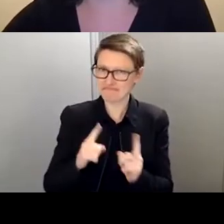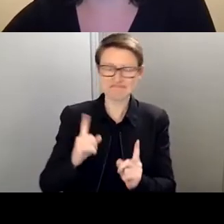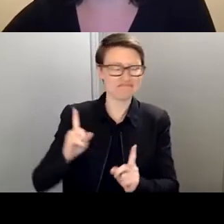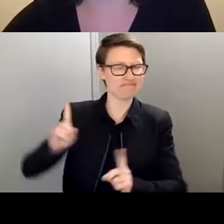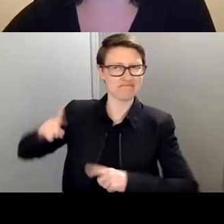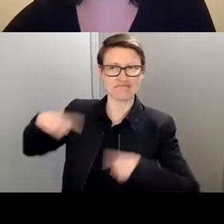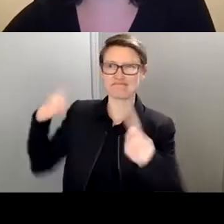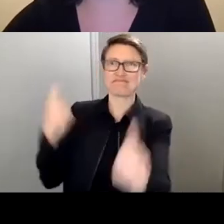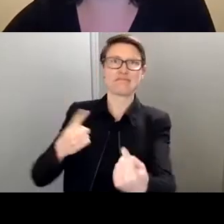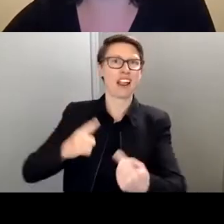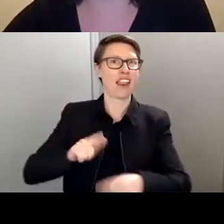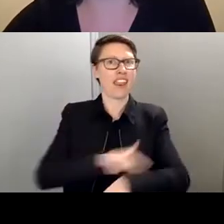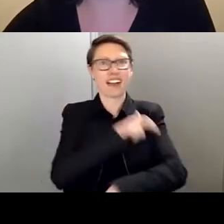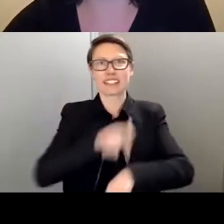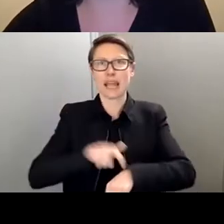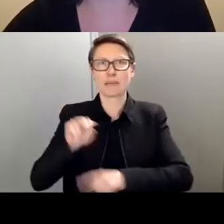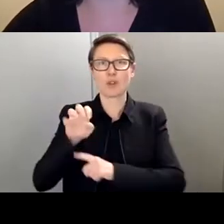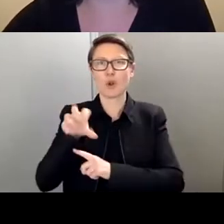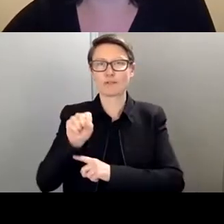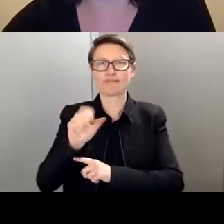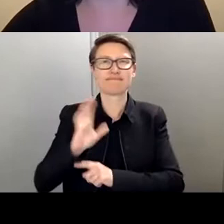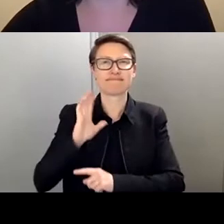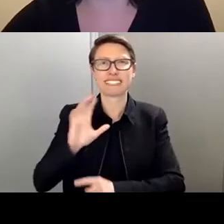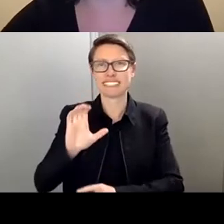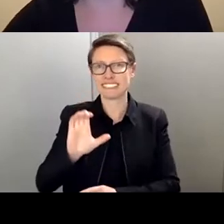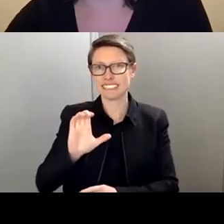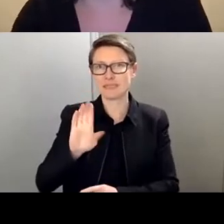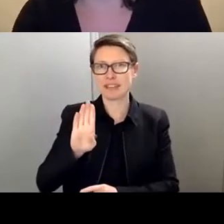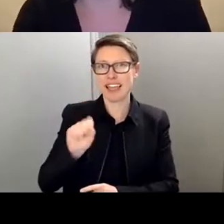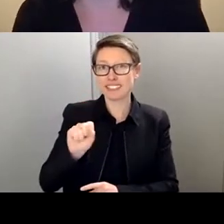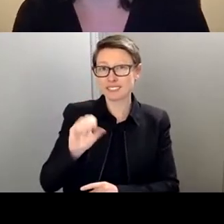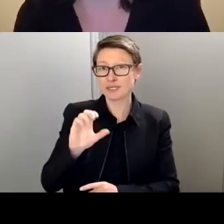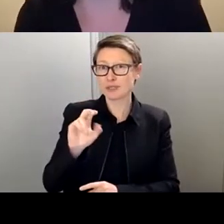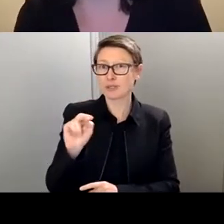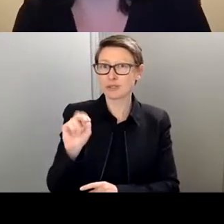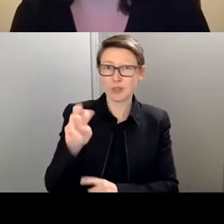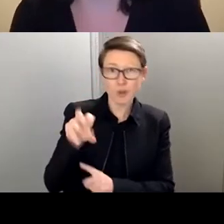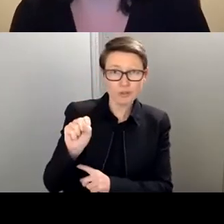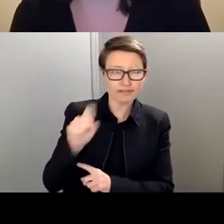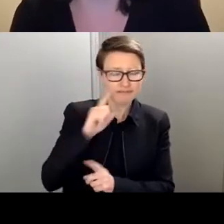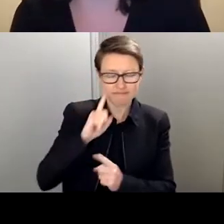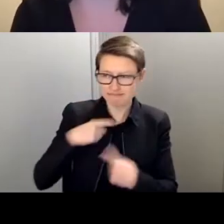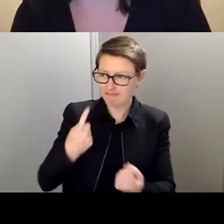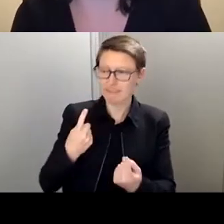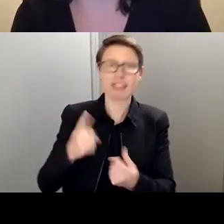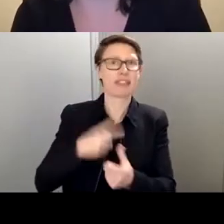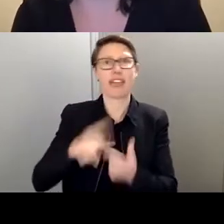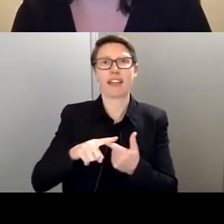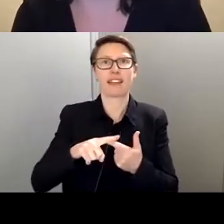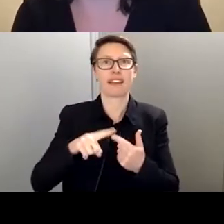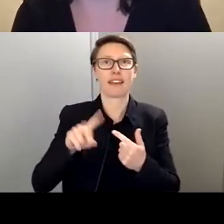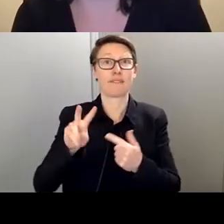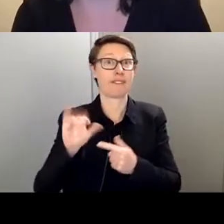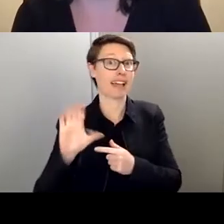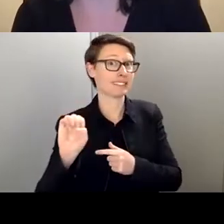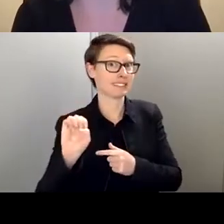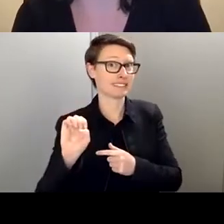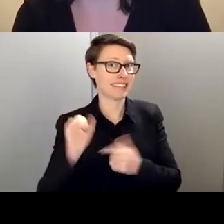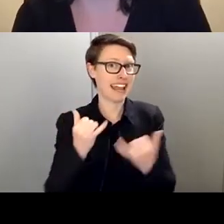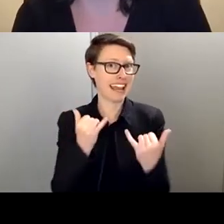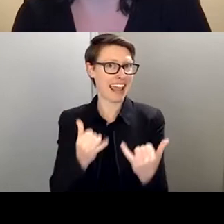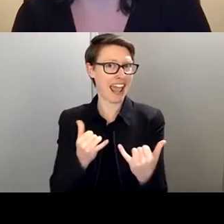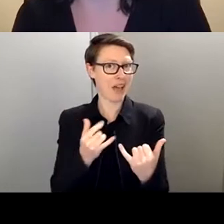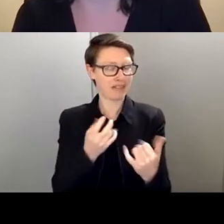with CBS News for a very, very long time, followed then by Vice, and now I am in my dream